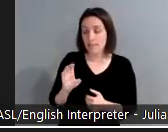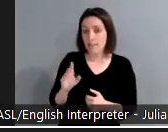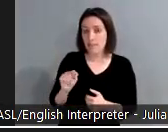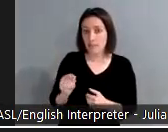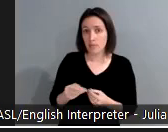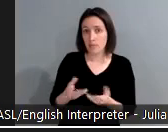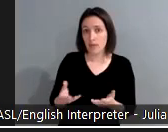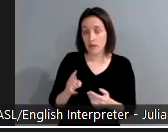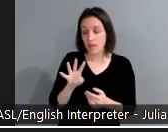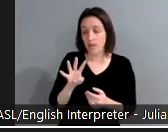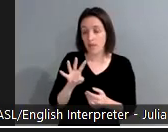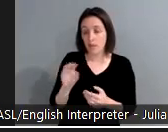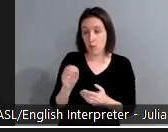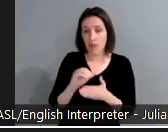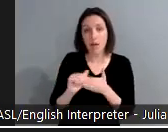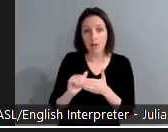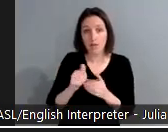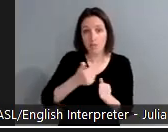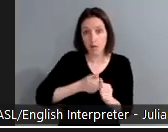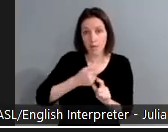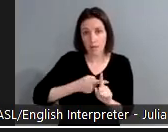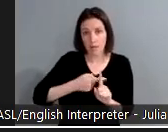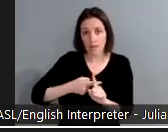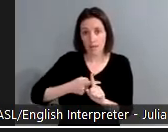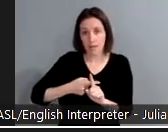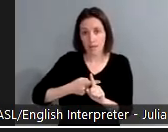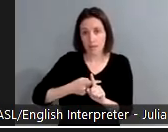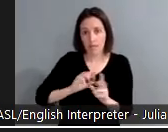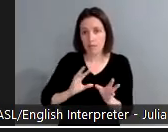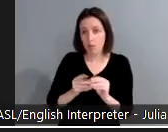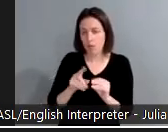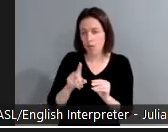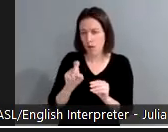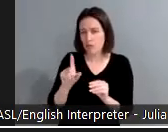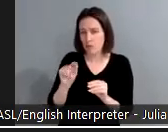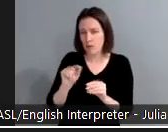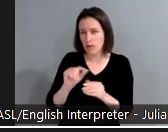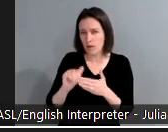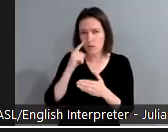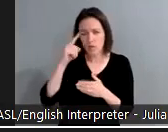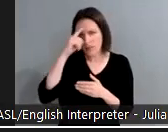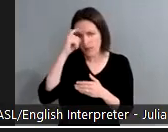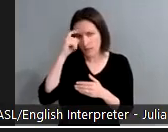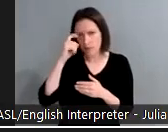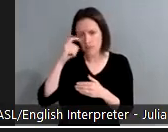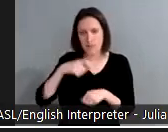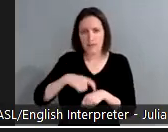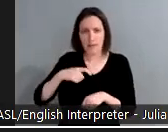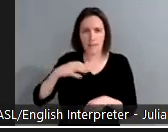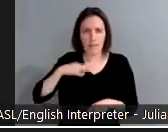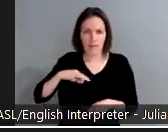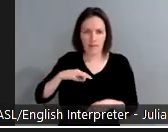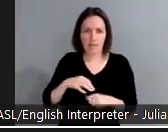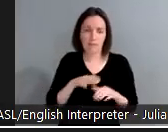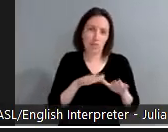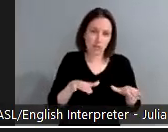$40 per month for a total of $120 in summertime food benefits to children in households that qualify for free